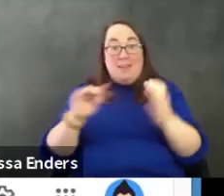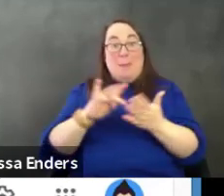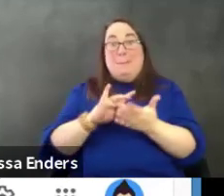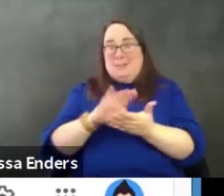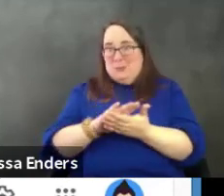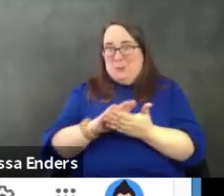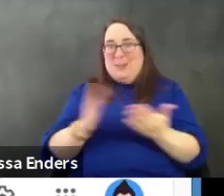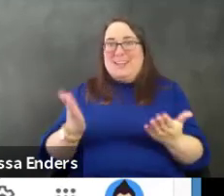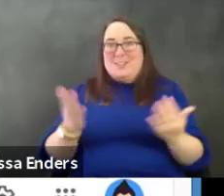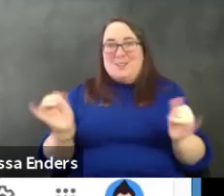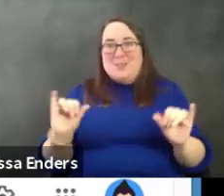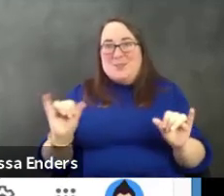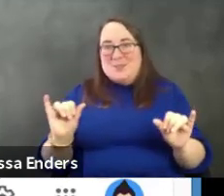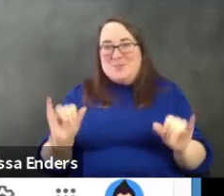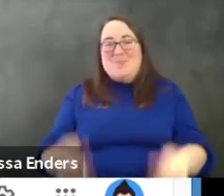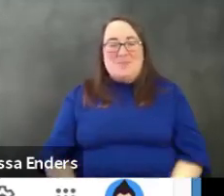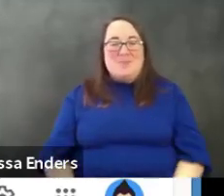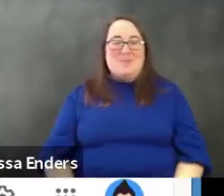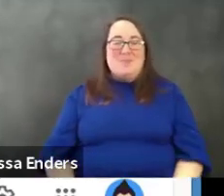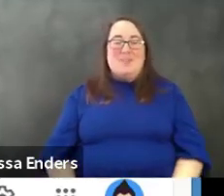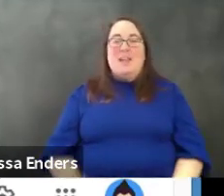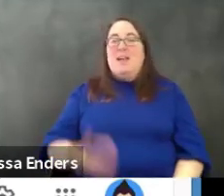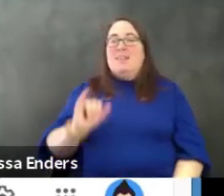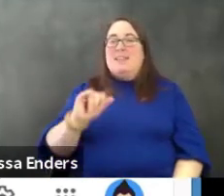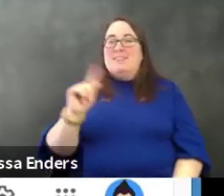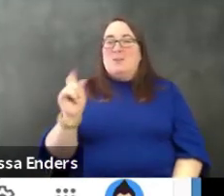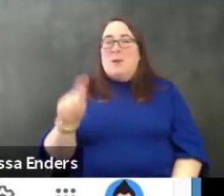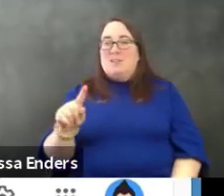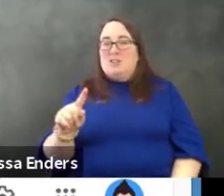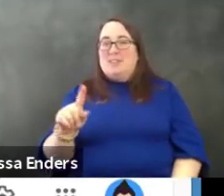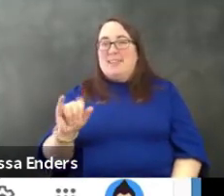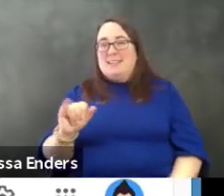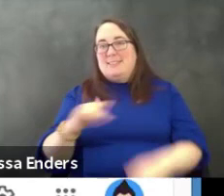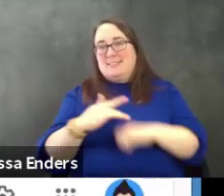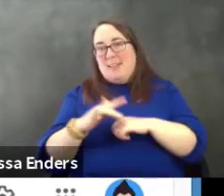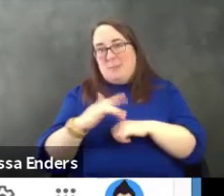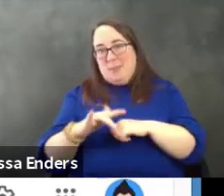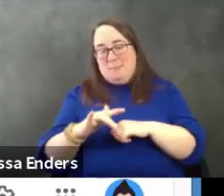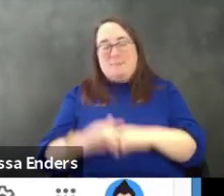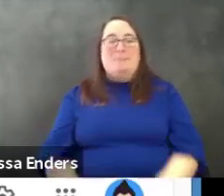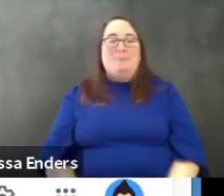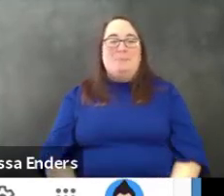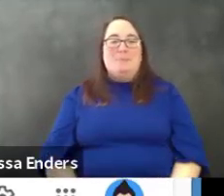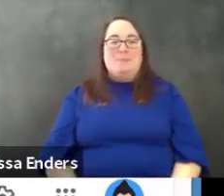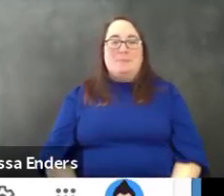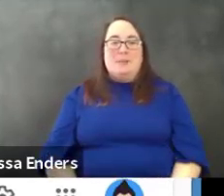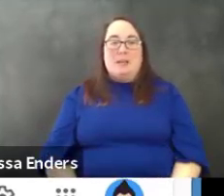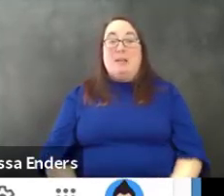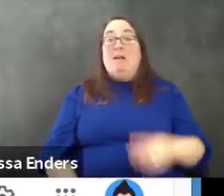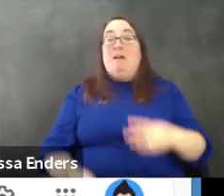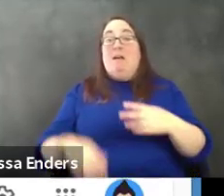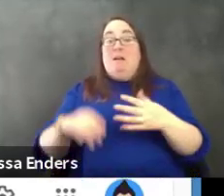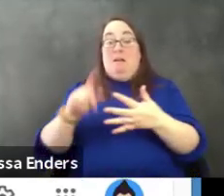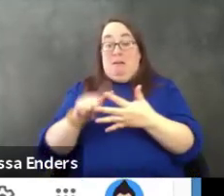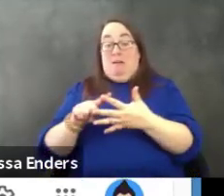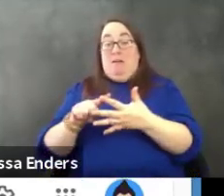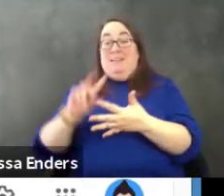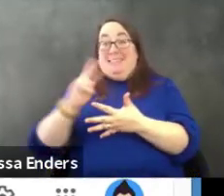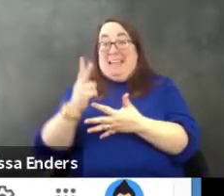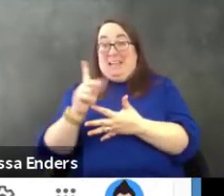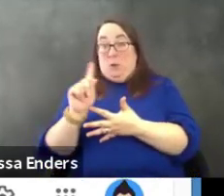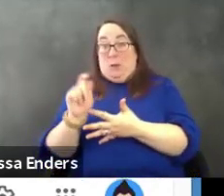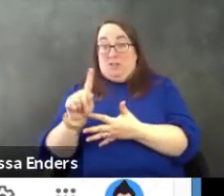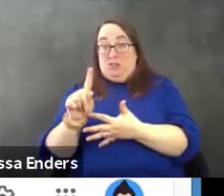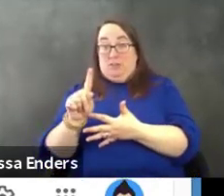Love my middle school peeps. So that is that question feature that's available in there, okay? So I posted another one in there, and this one's just